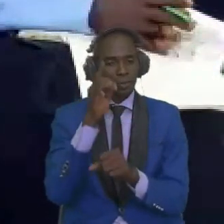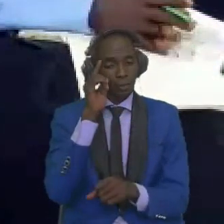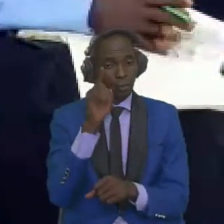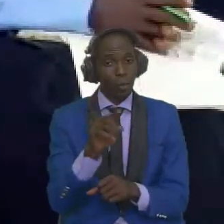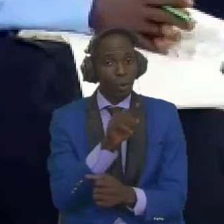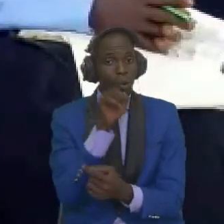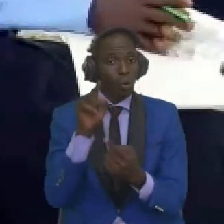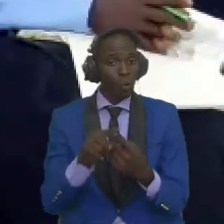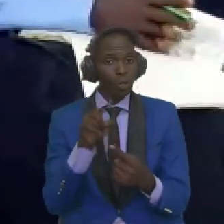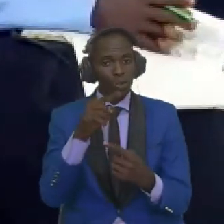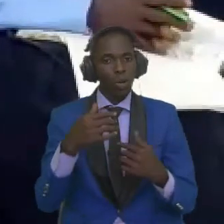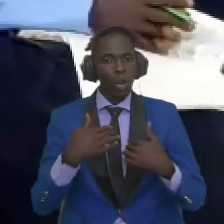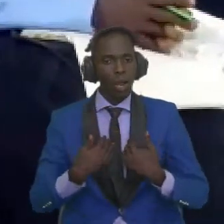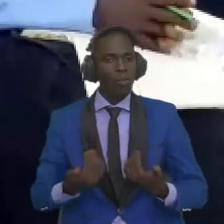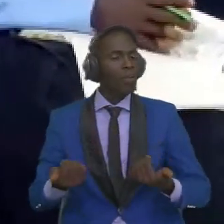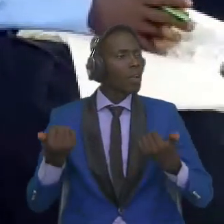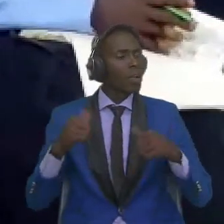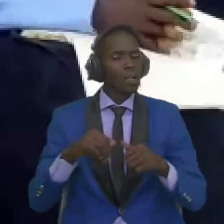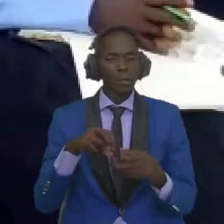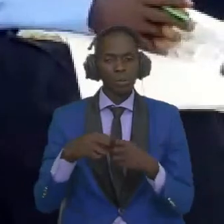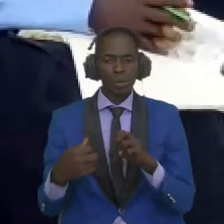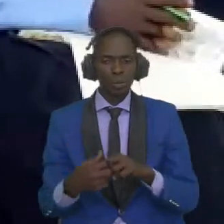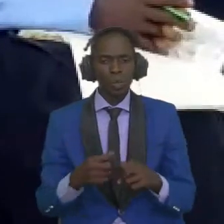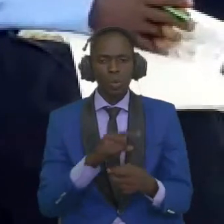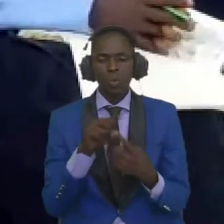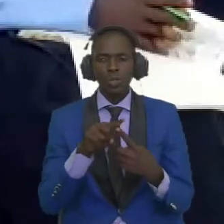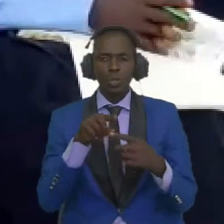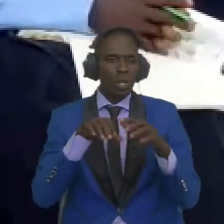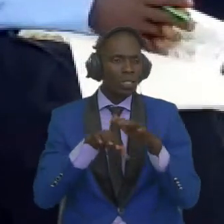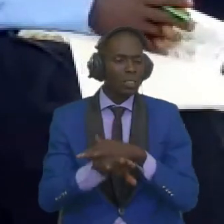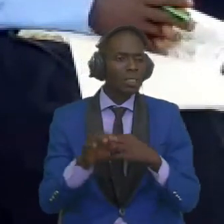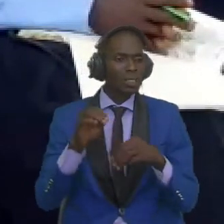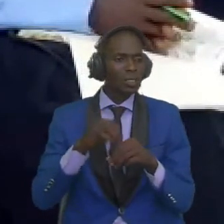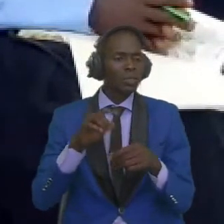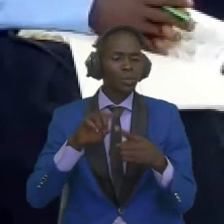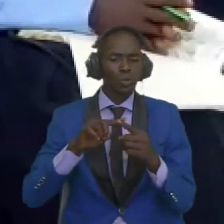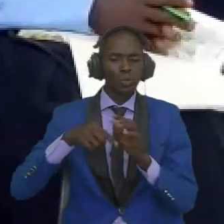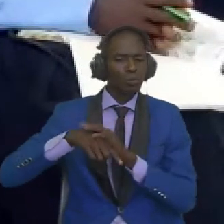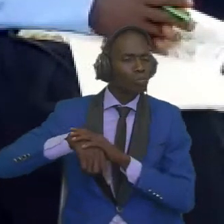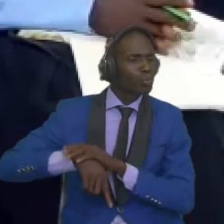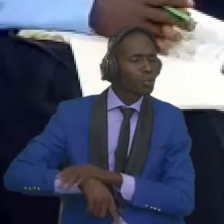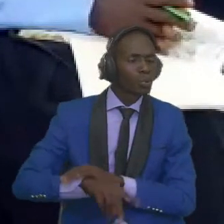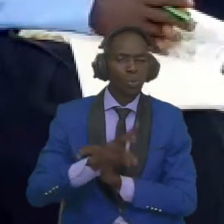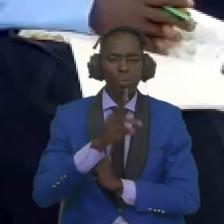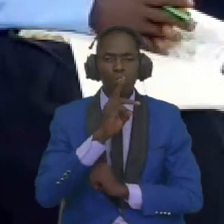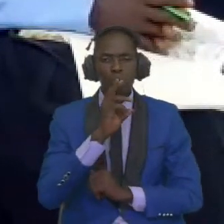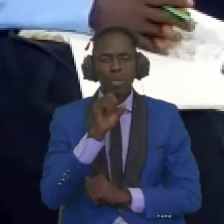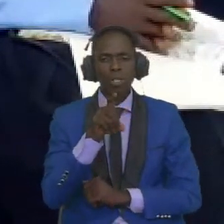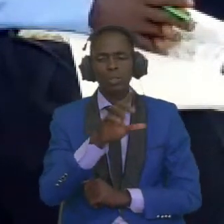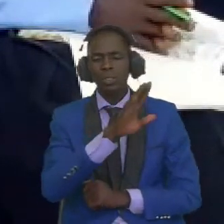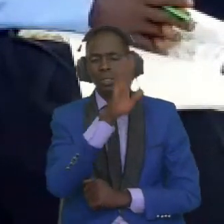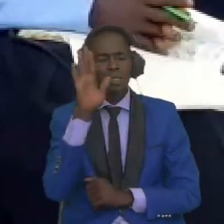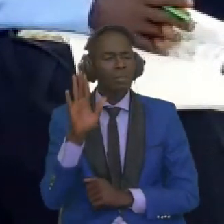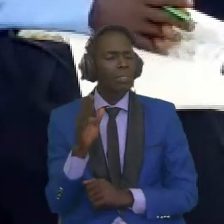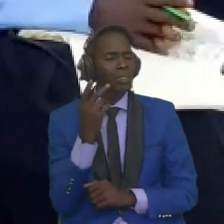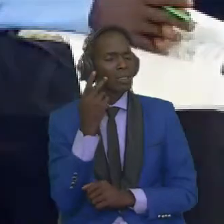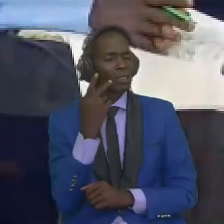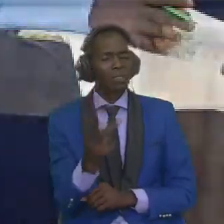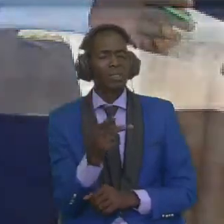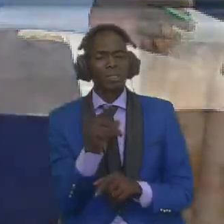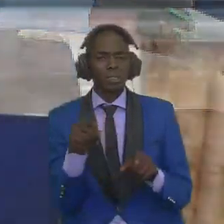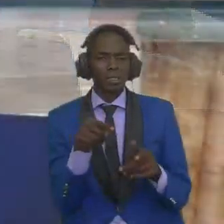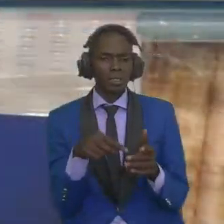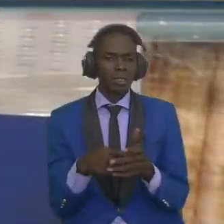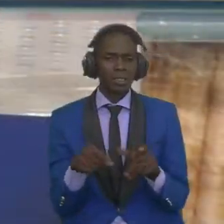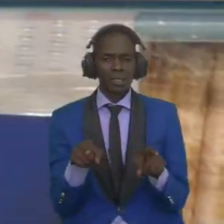you have any problem, and when you get into deep waters, and you say, I've never got this since